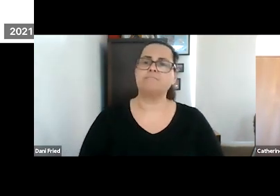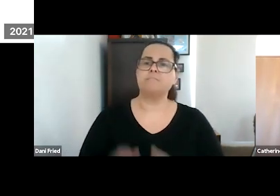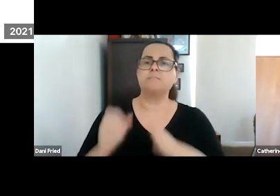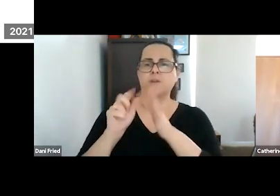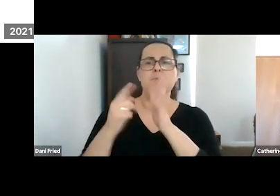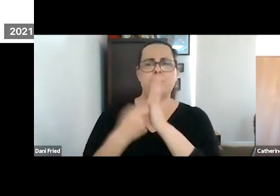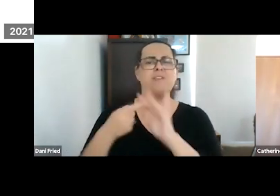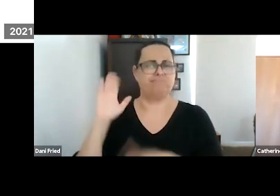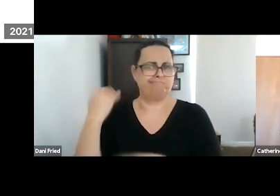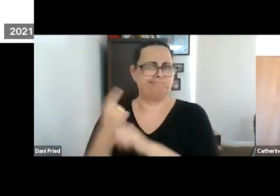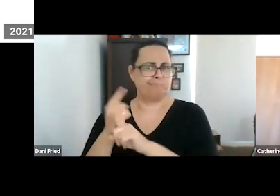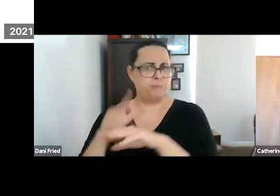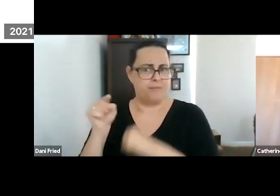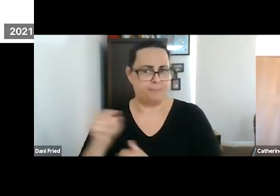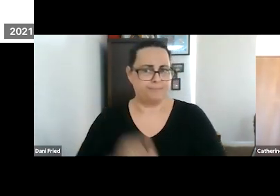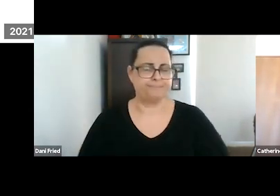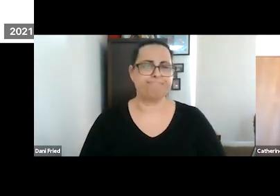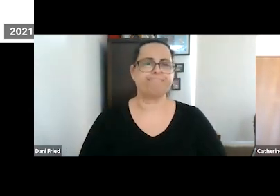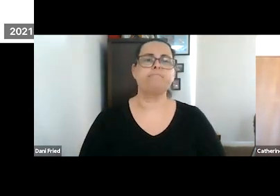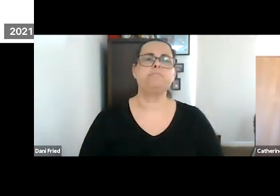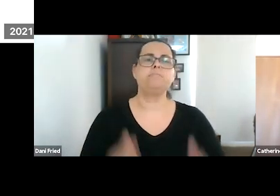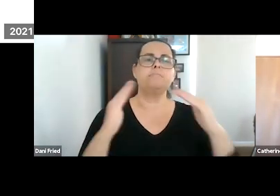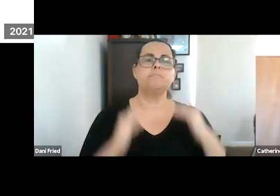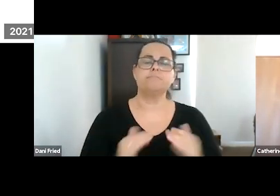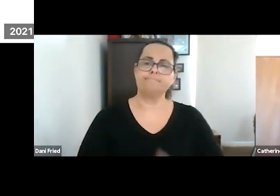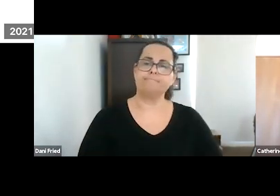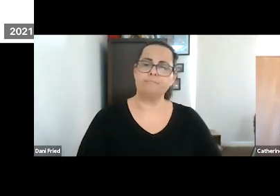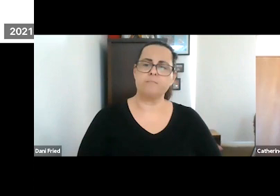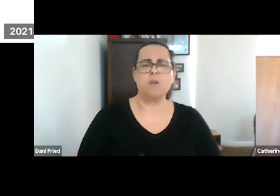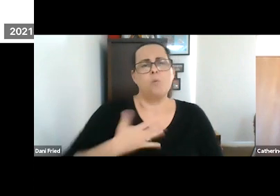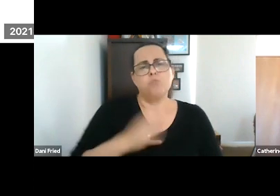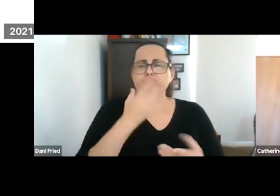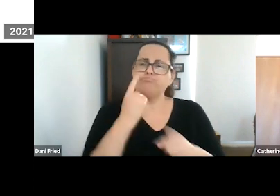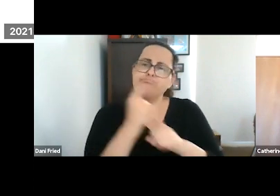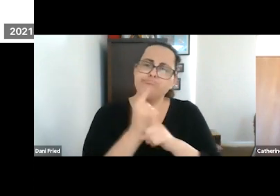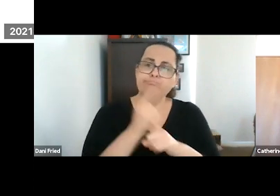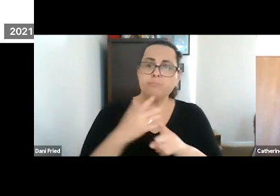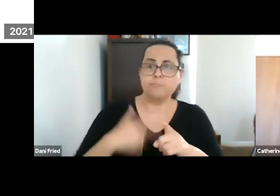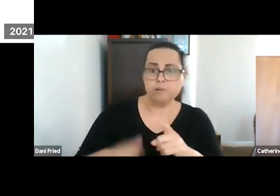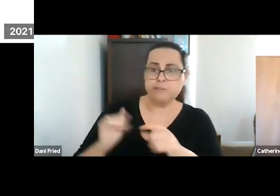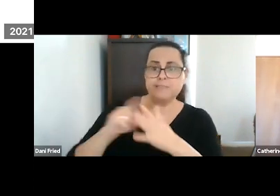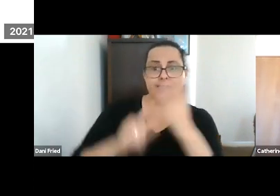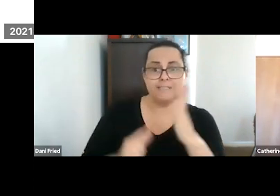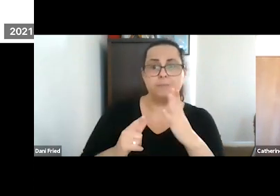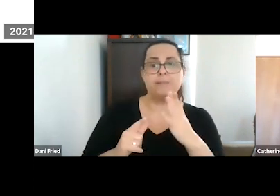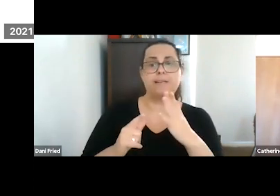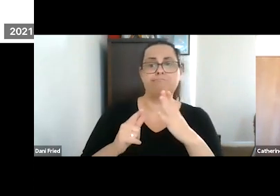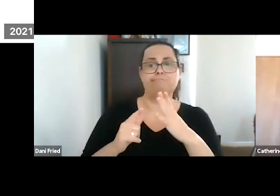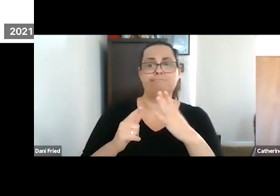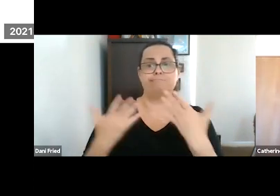about that to some degree. And I just want to mention that thanks to this Disability Innovation